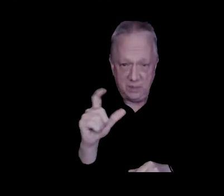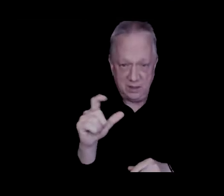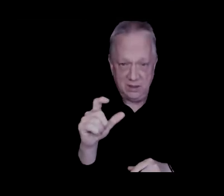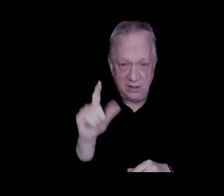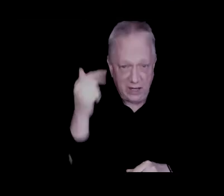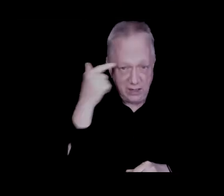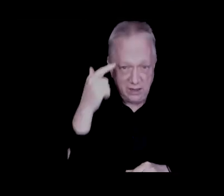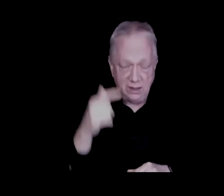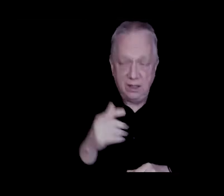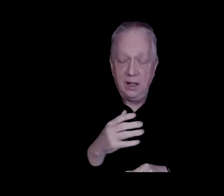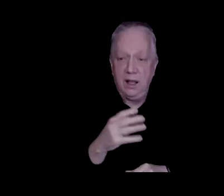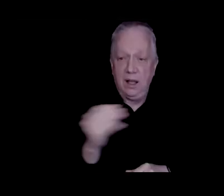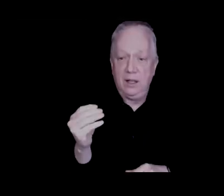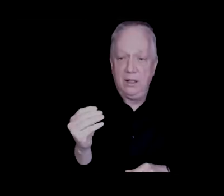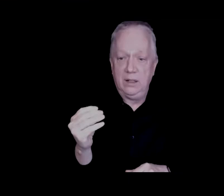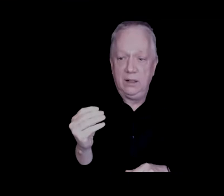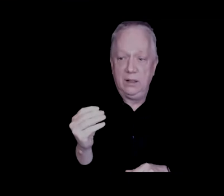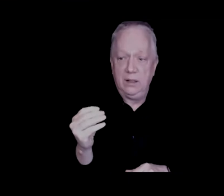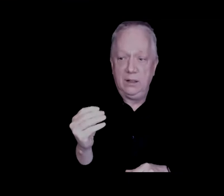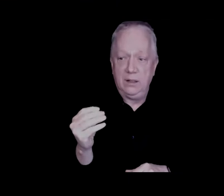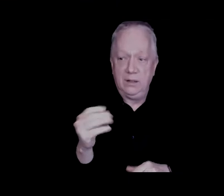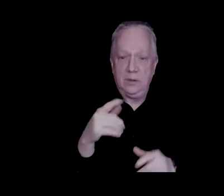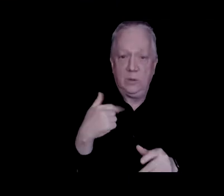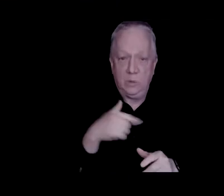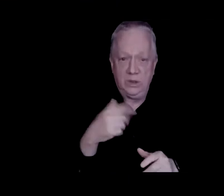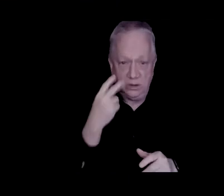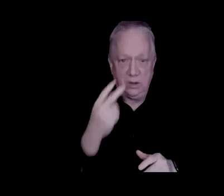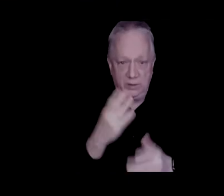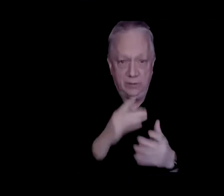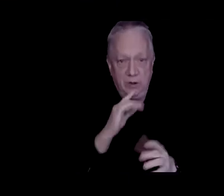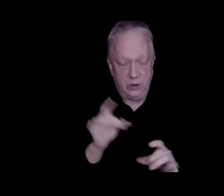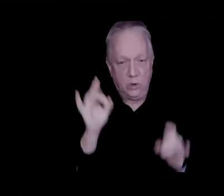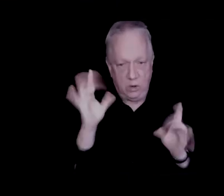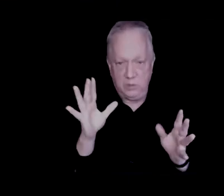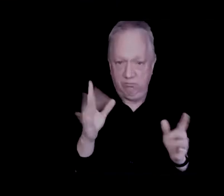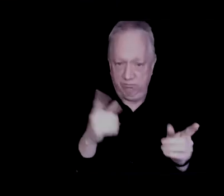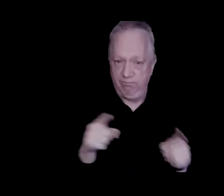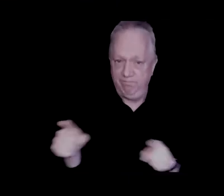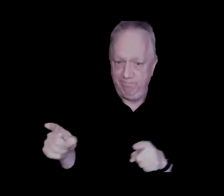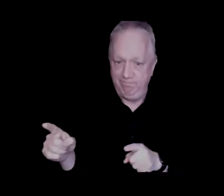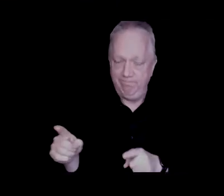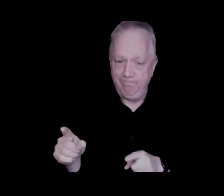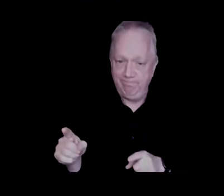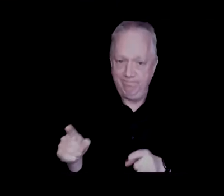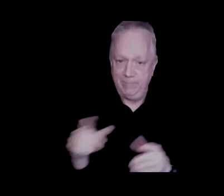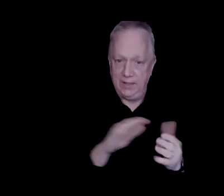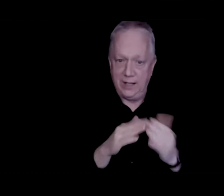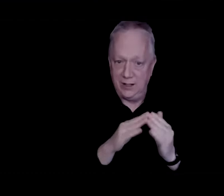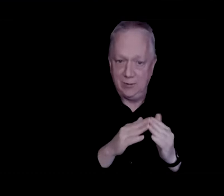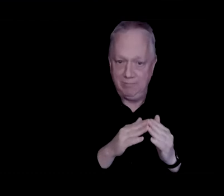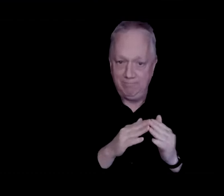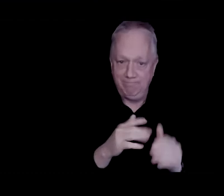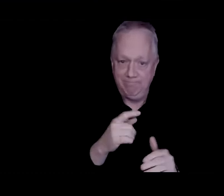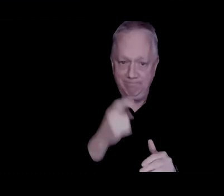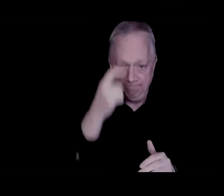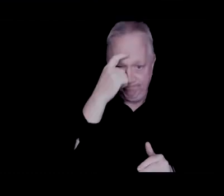State. And then we see some very horrible things about this town.